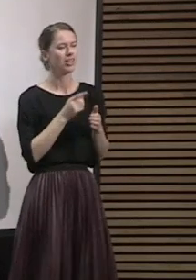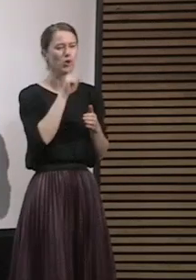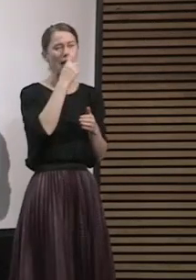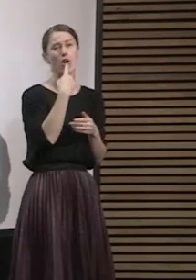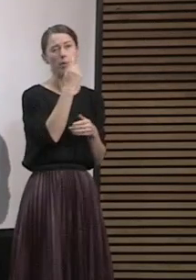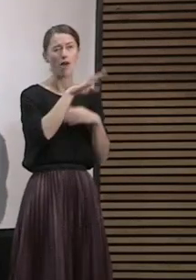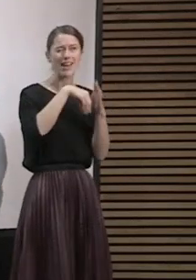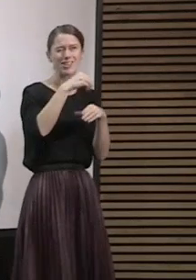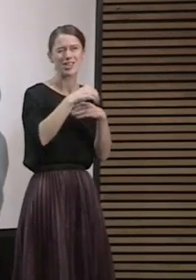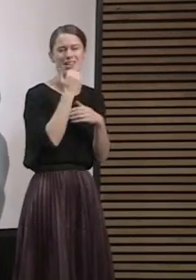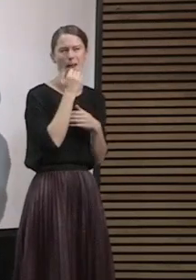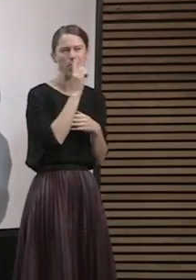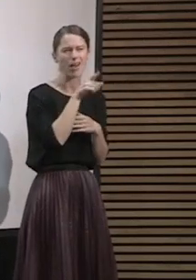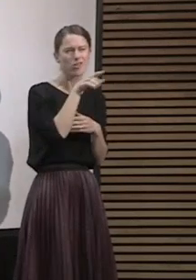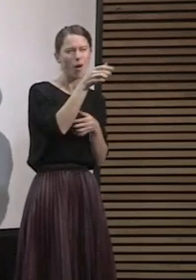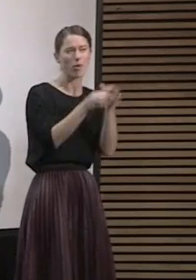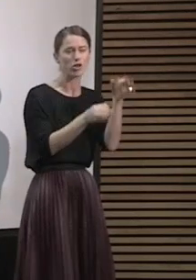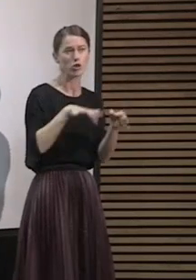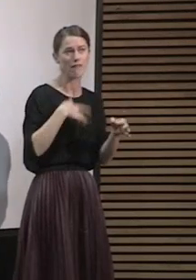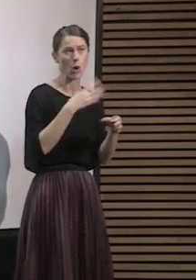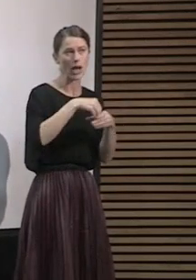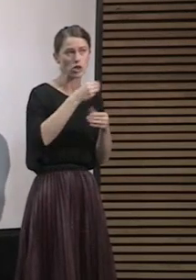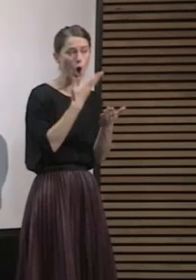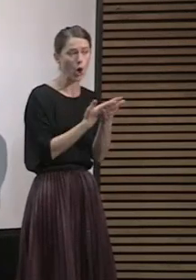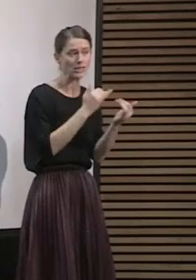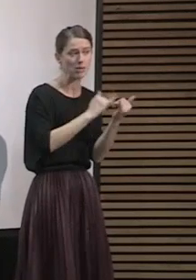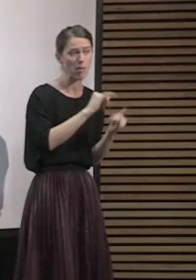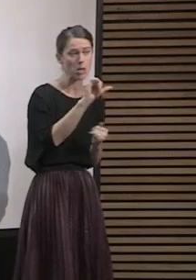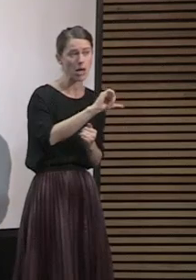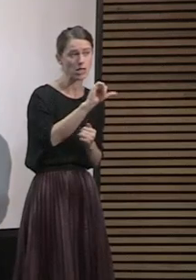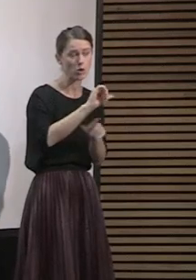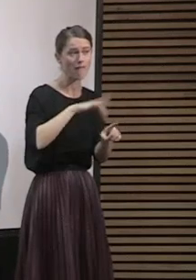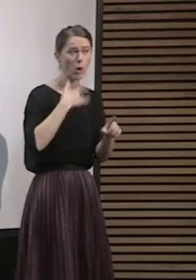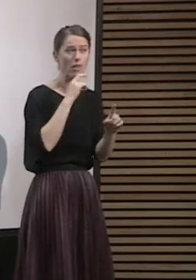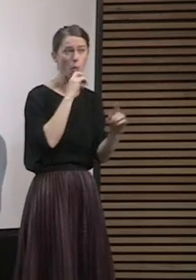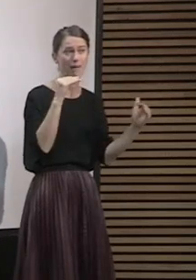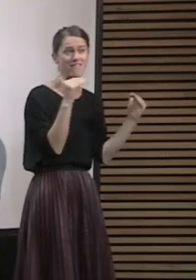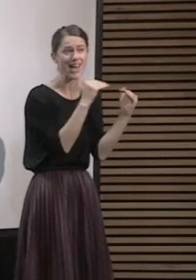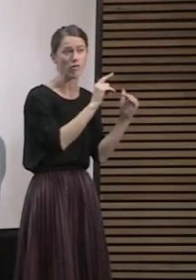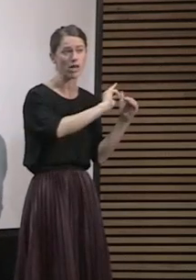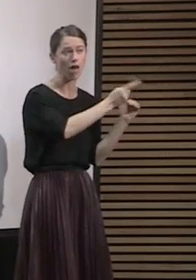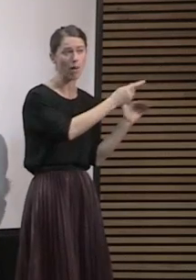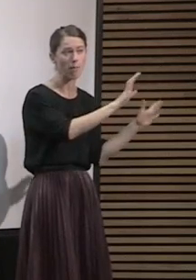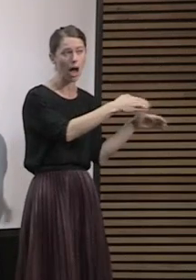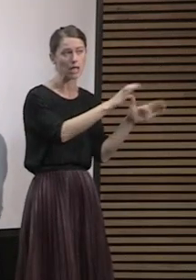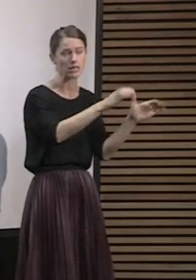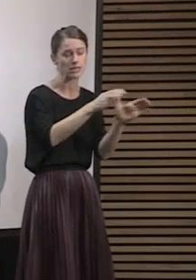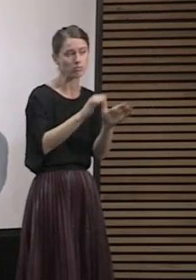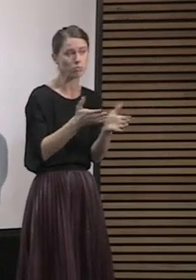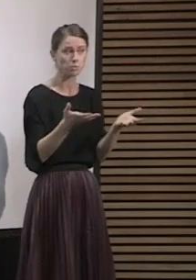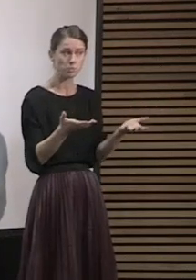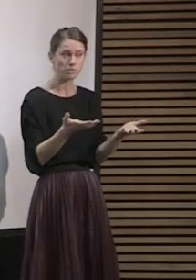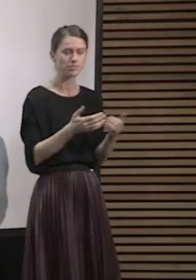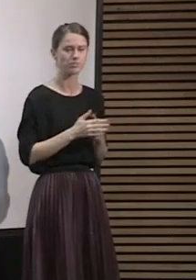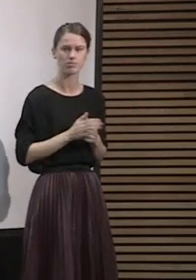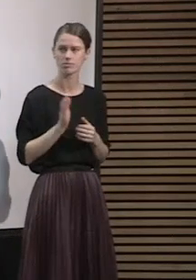wouldn't mind asking you whether you think an election on September 19 is fair to the other parties, given the pulpit you stand at.